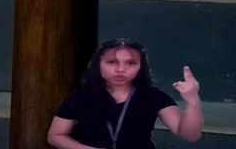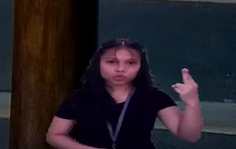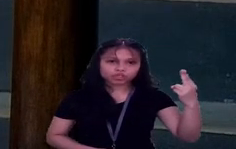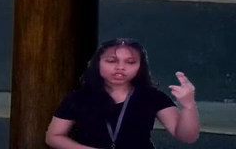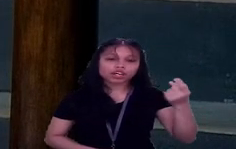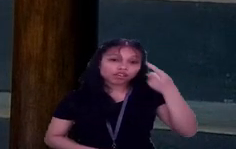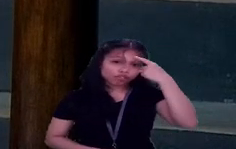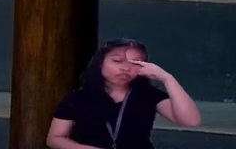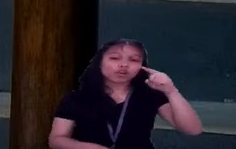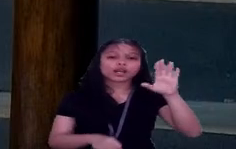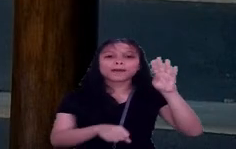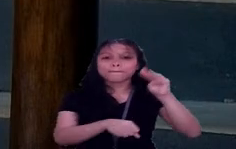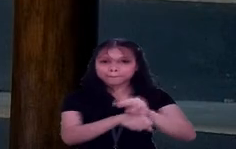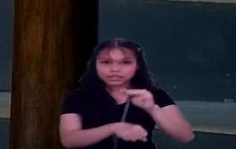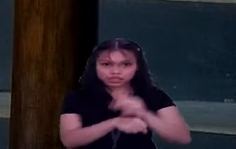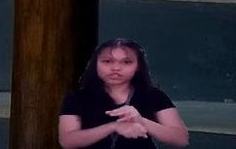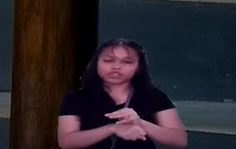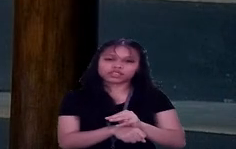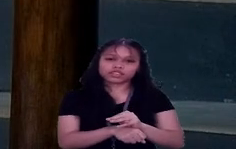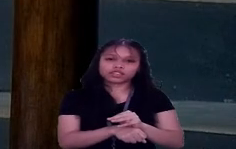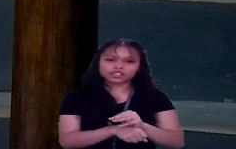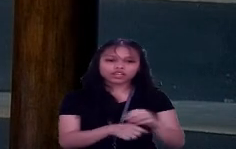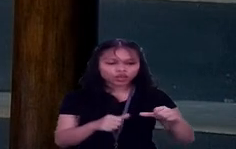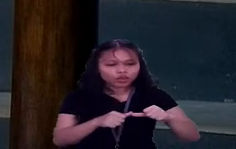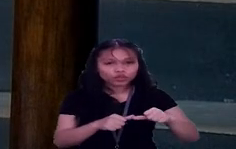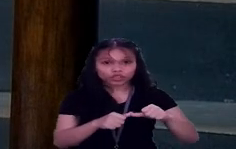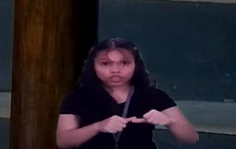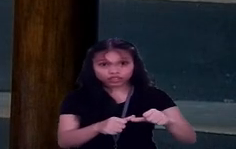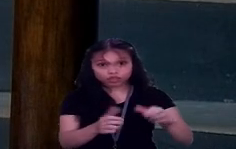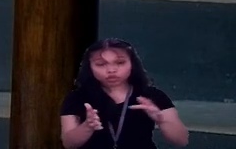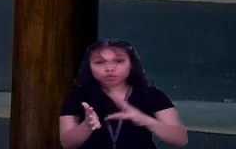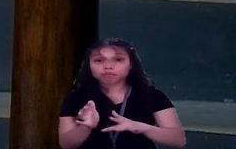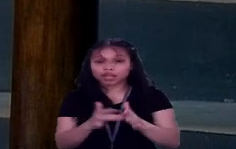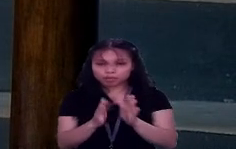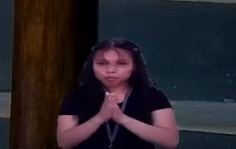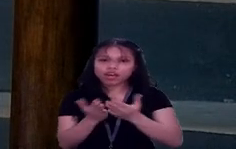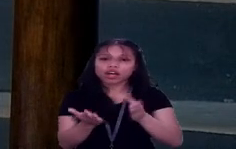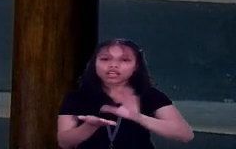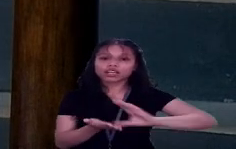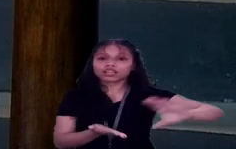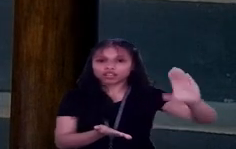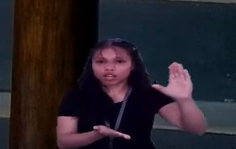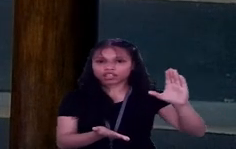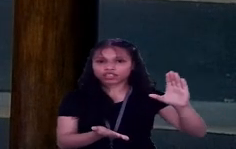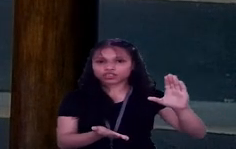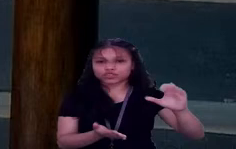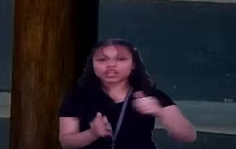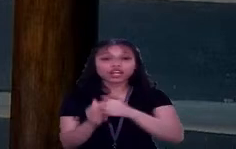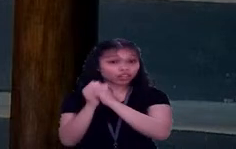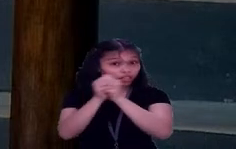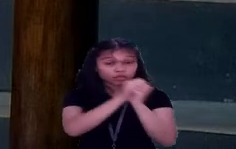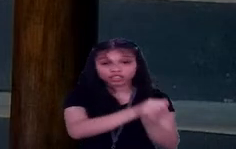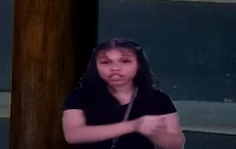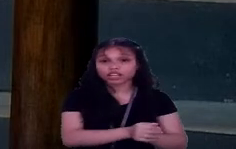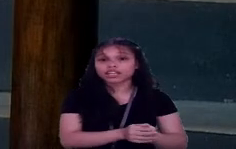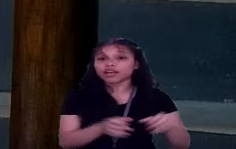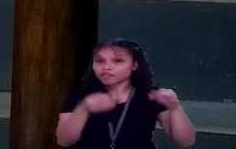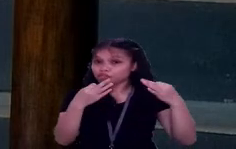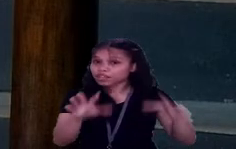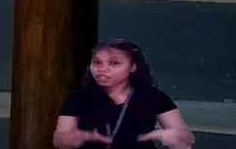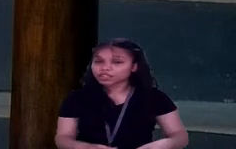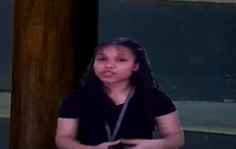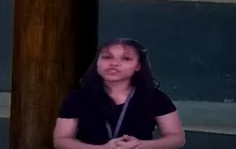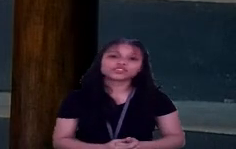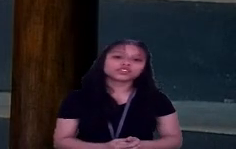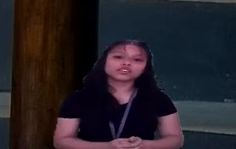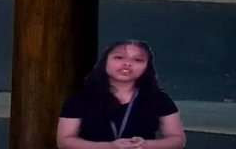and the sake for the ministry. So I pursued my Bible college in 2018, and I graduated after 6 years. Praise and thank God that I finished